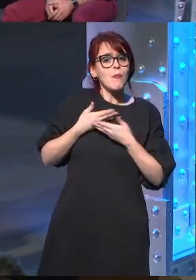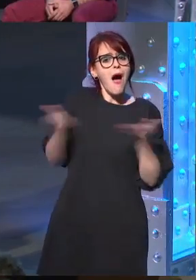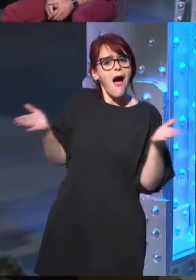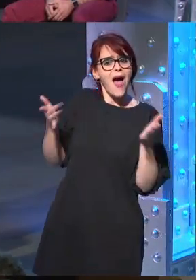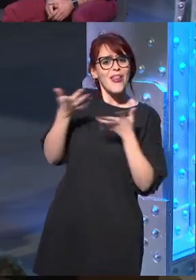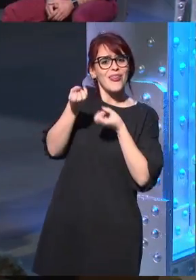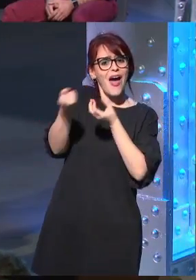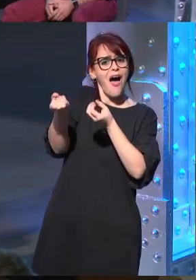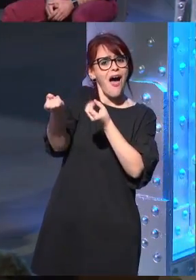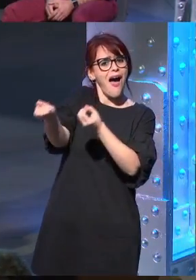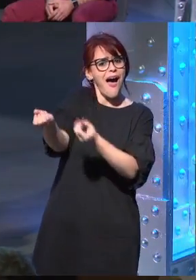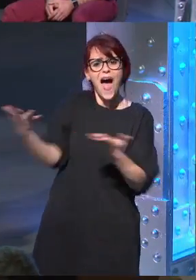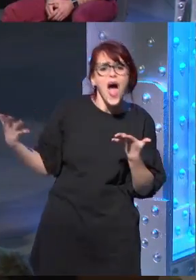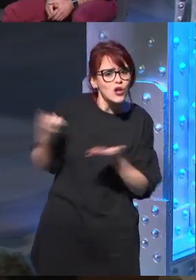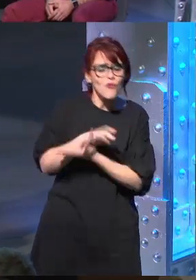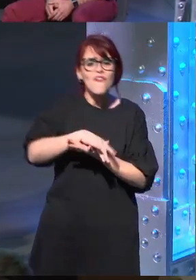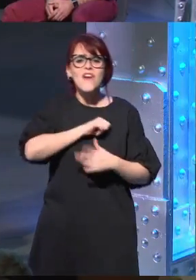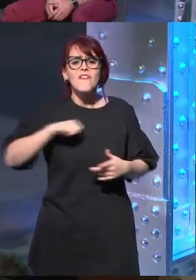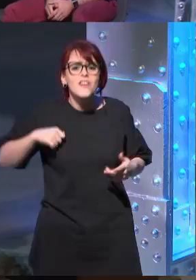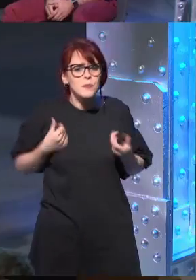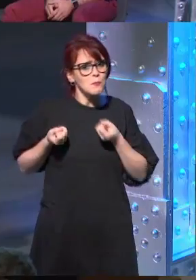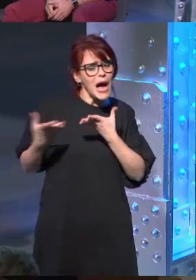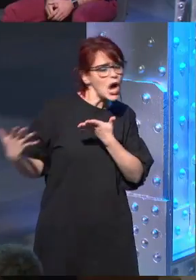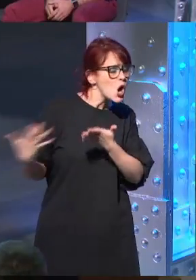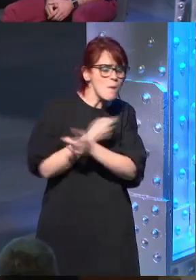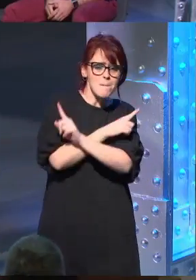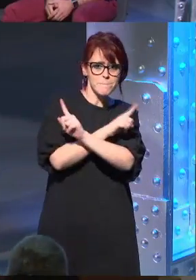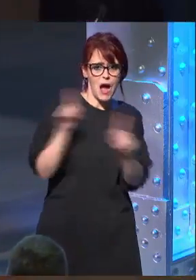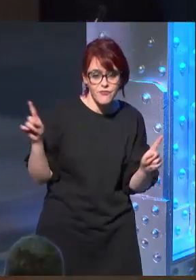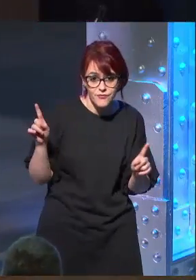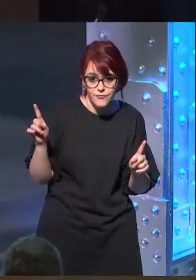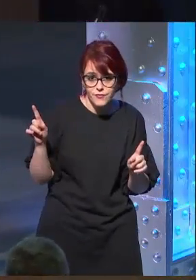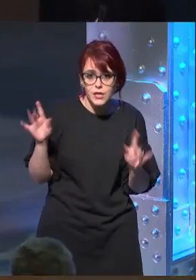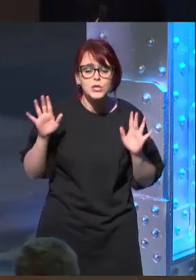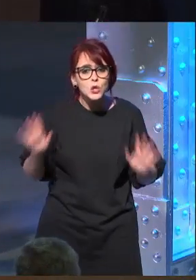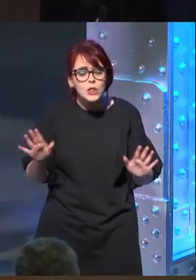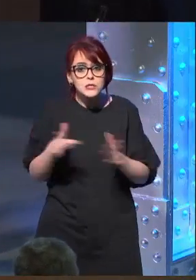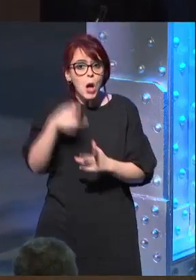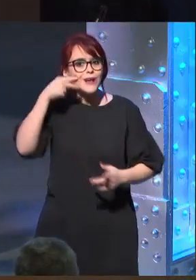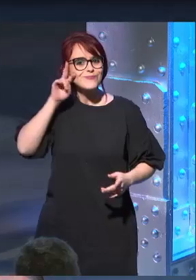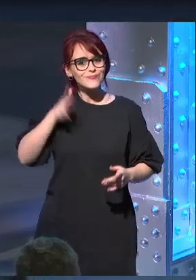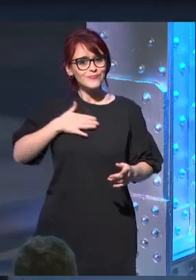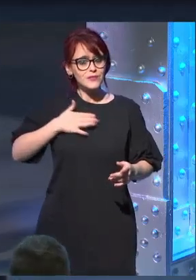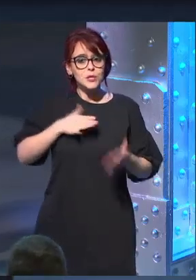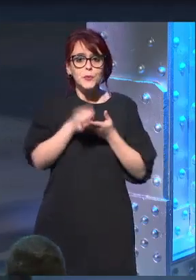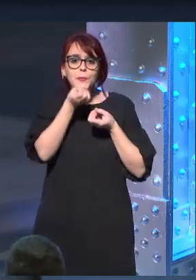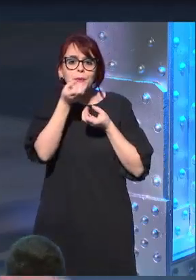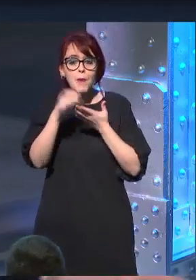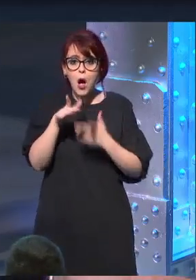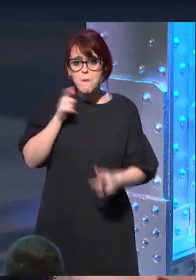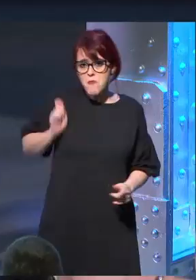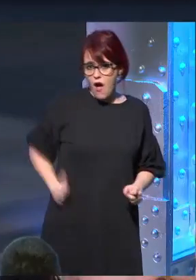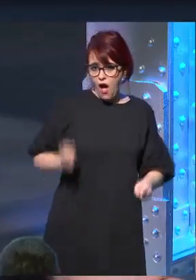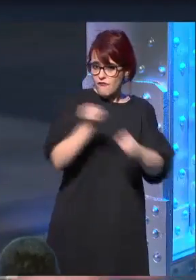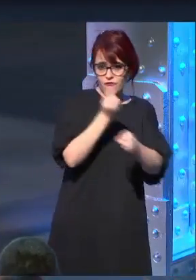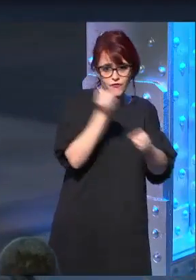can inform you if this is important, if you should be giving it or not. And obviously,